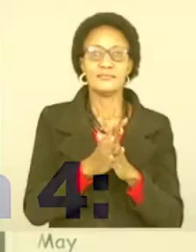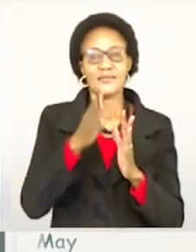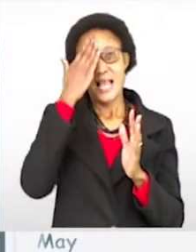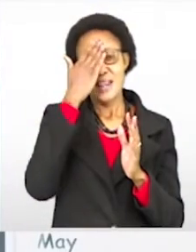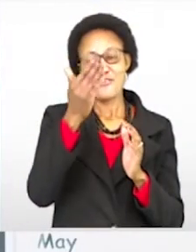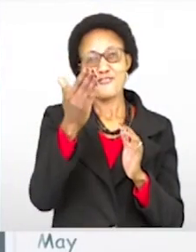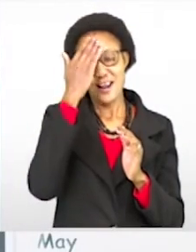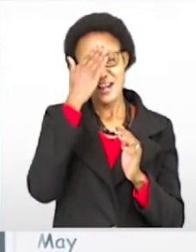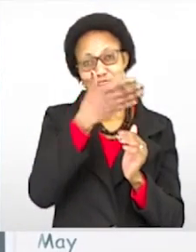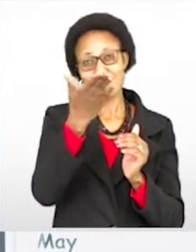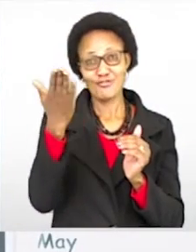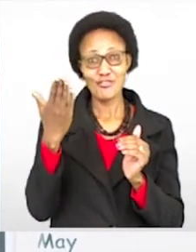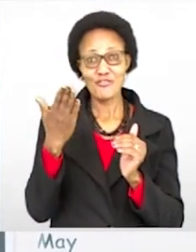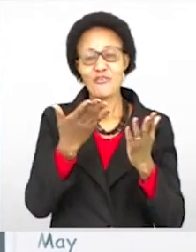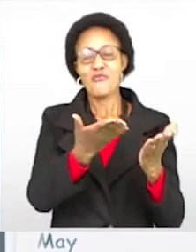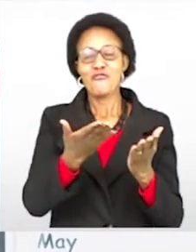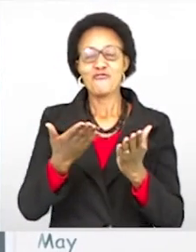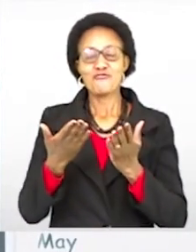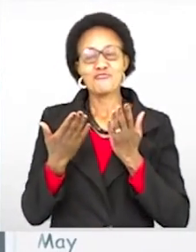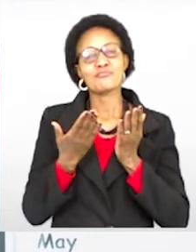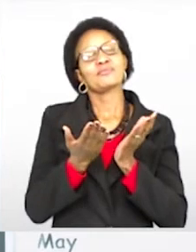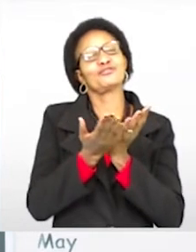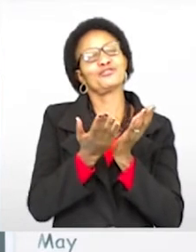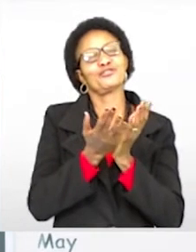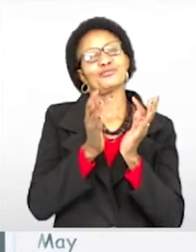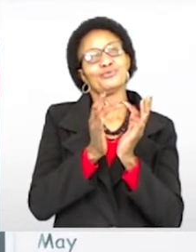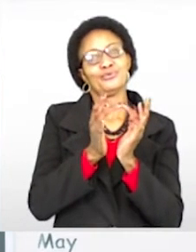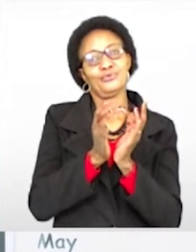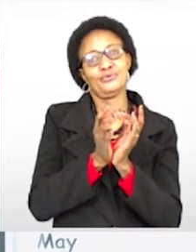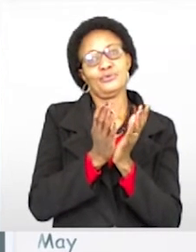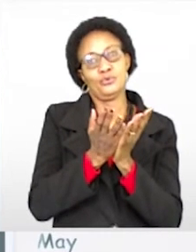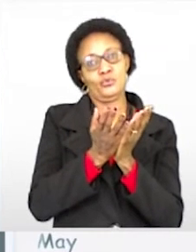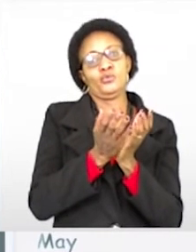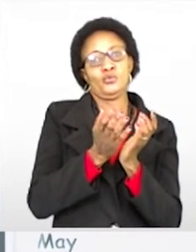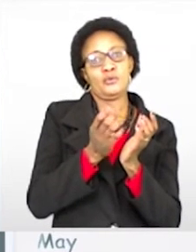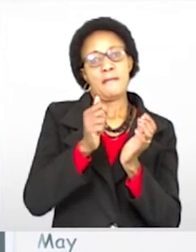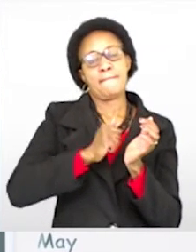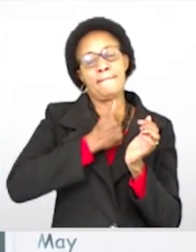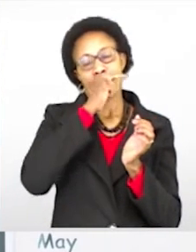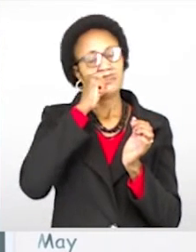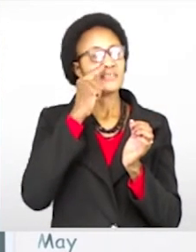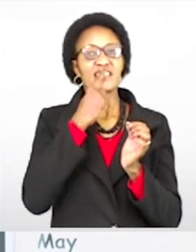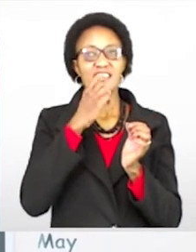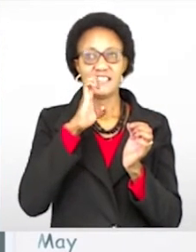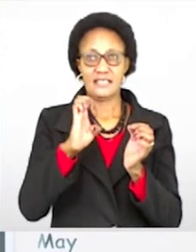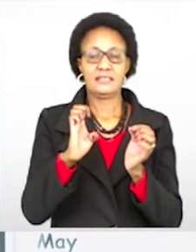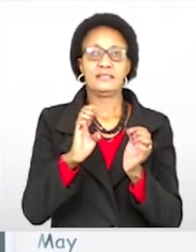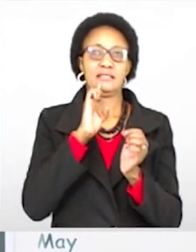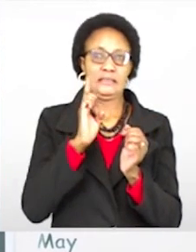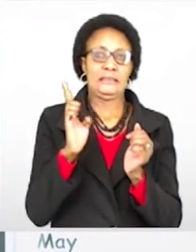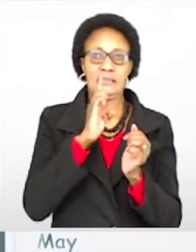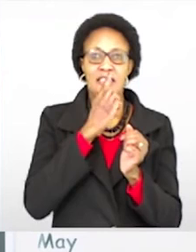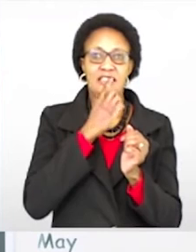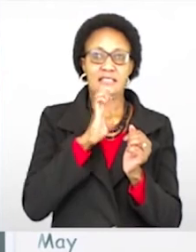Hello everyone and welcome to My Zone Online School. My name is Teacher Mutsa and thank you so much